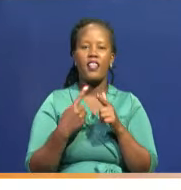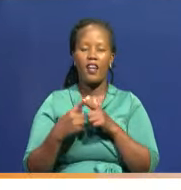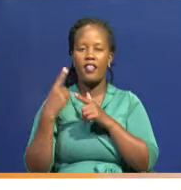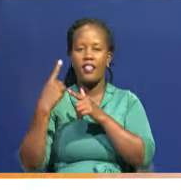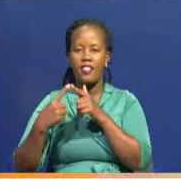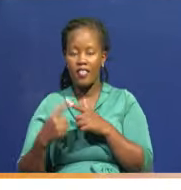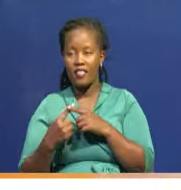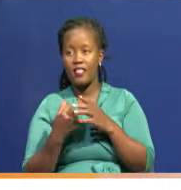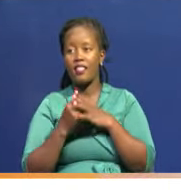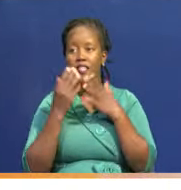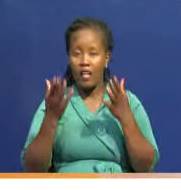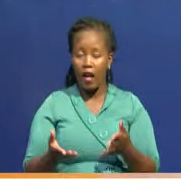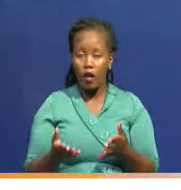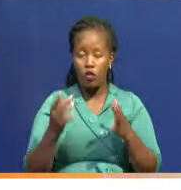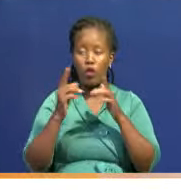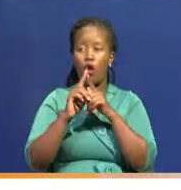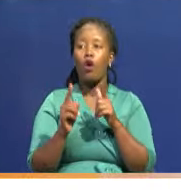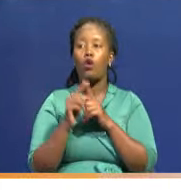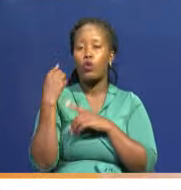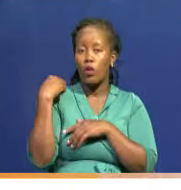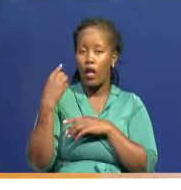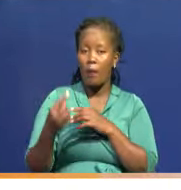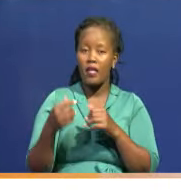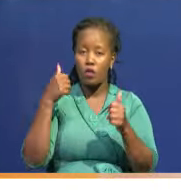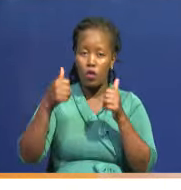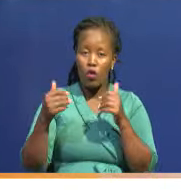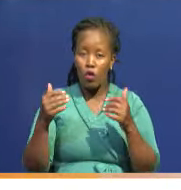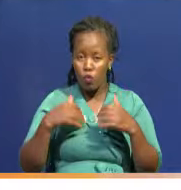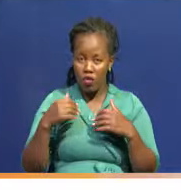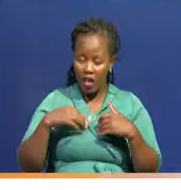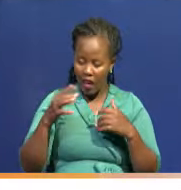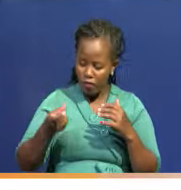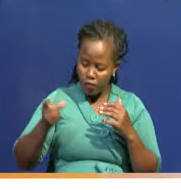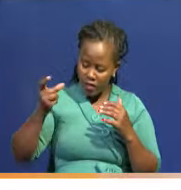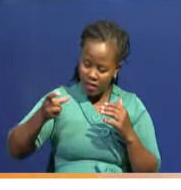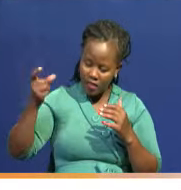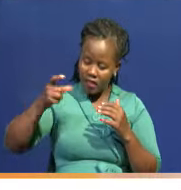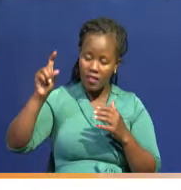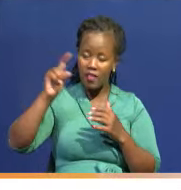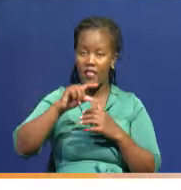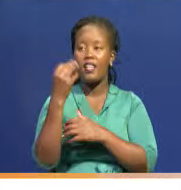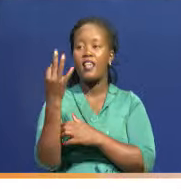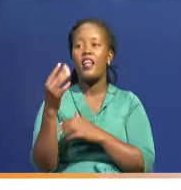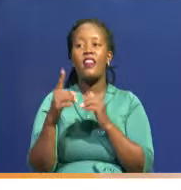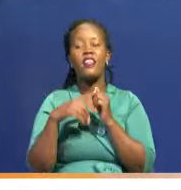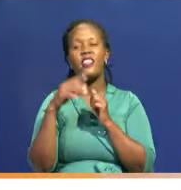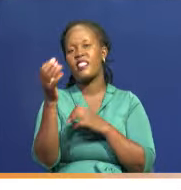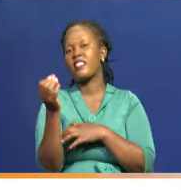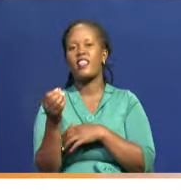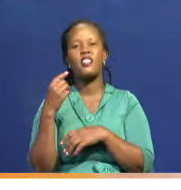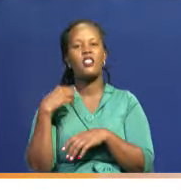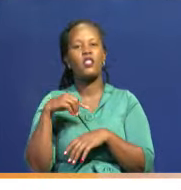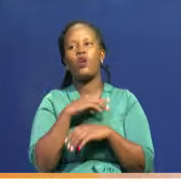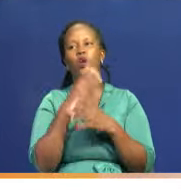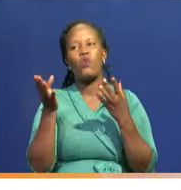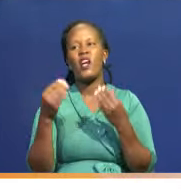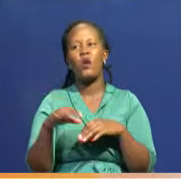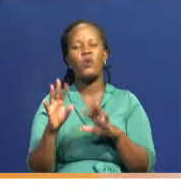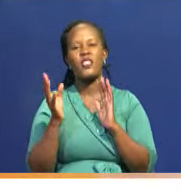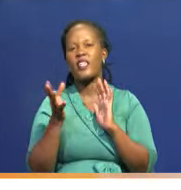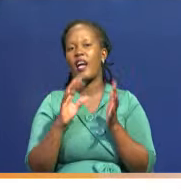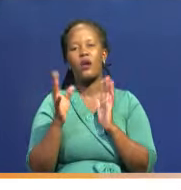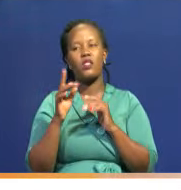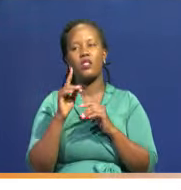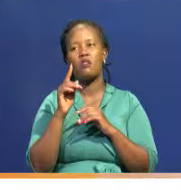Nowadays, even with a number that has gone up to 360, we are unfortunately losing about 1,000 a